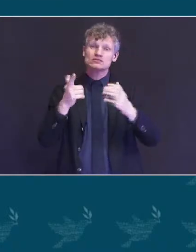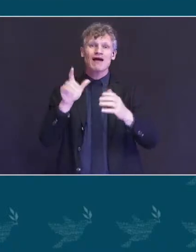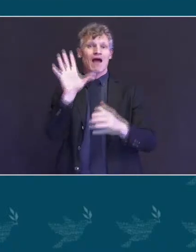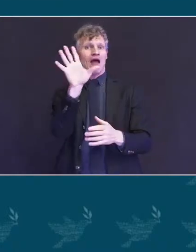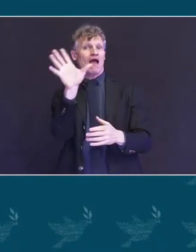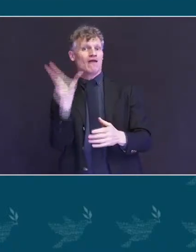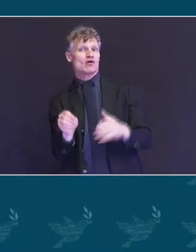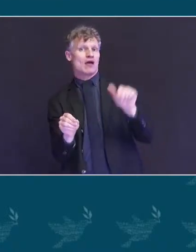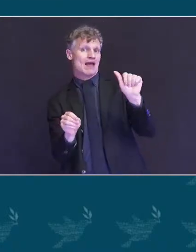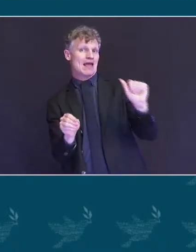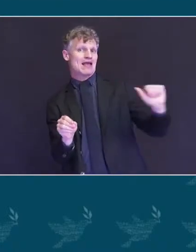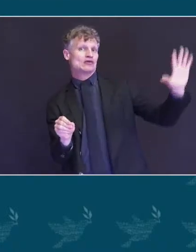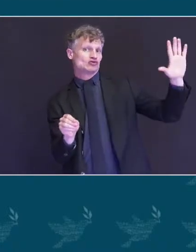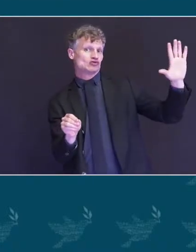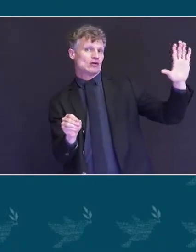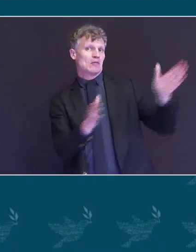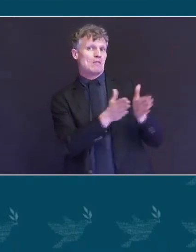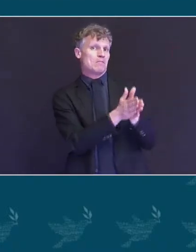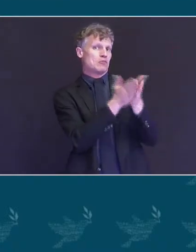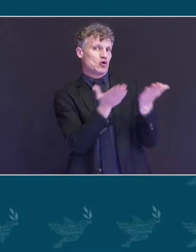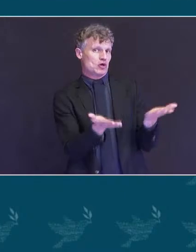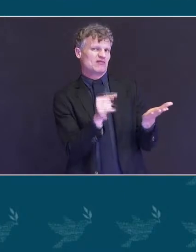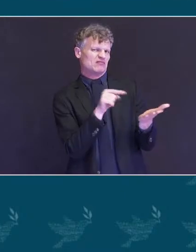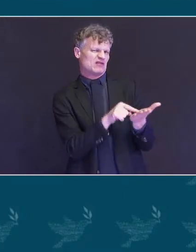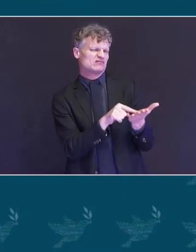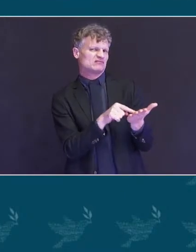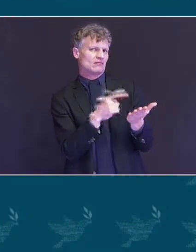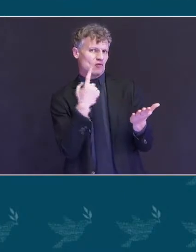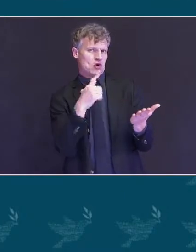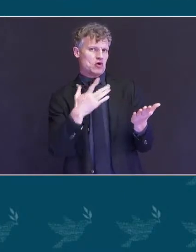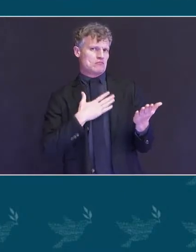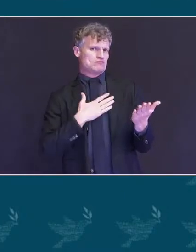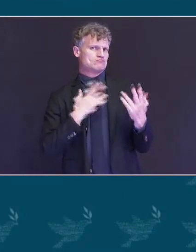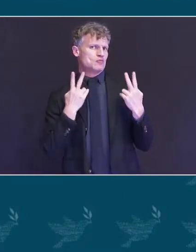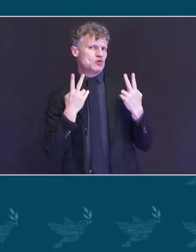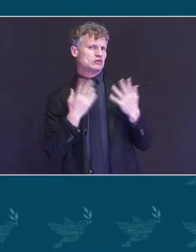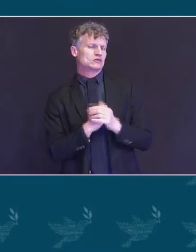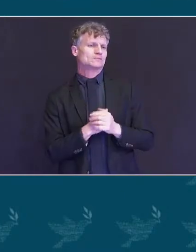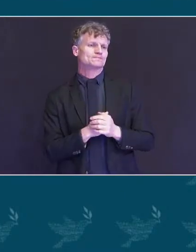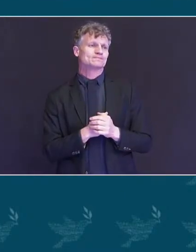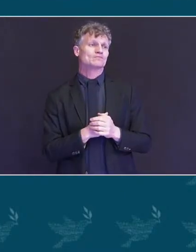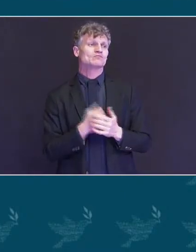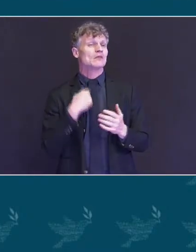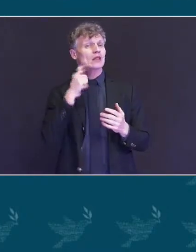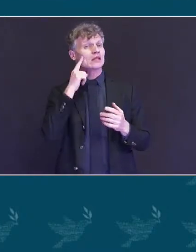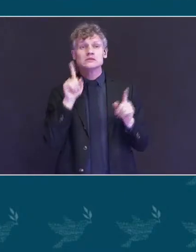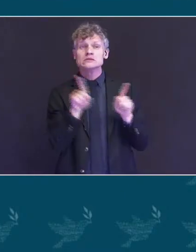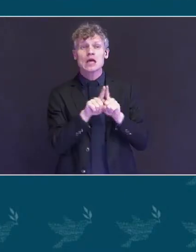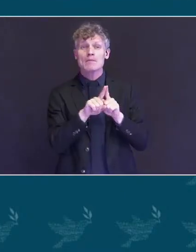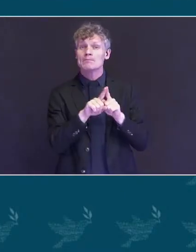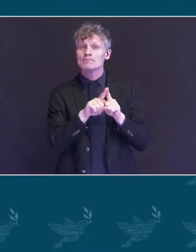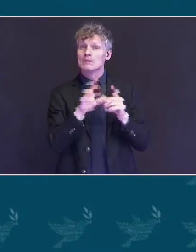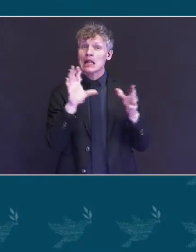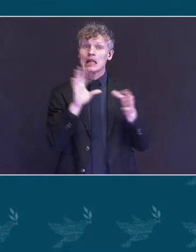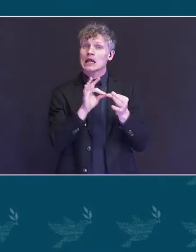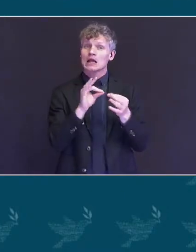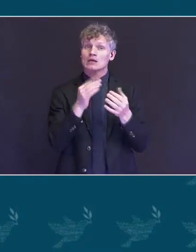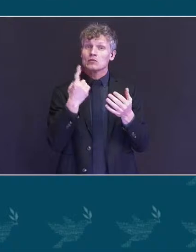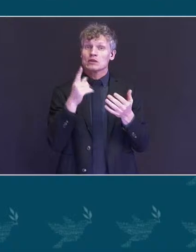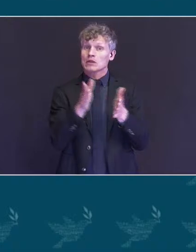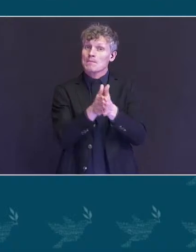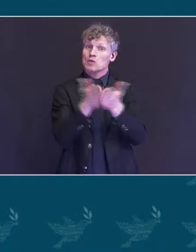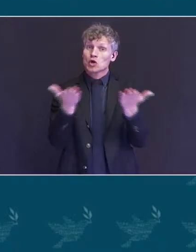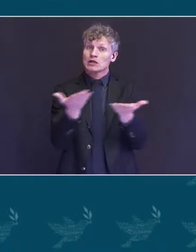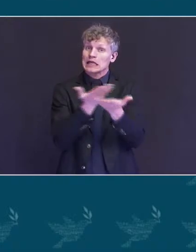that's important for us. So, but I'm also thinking the same thing should go for the interactive books. I mean, in our